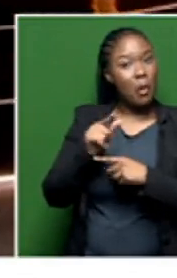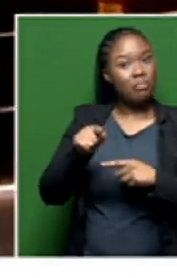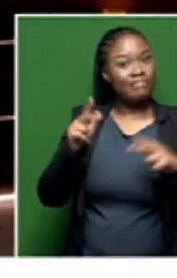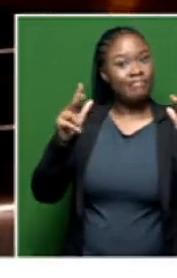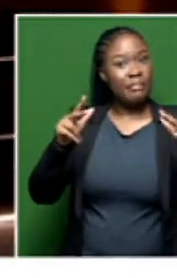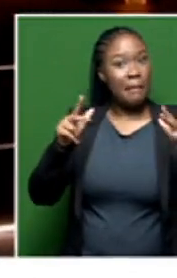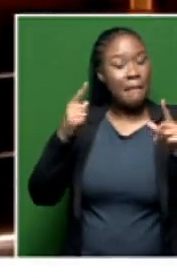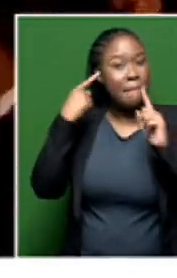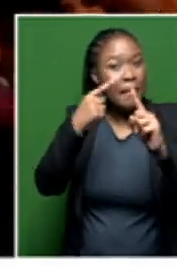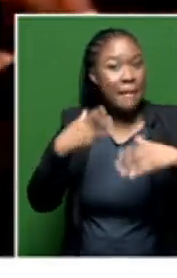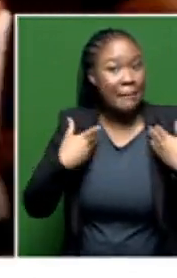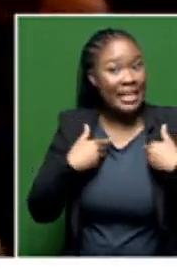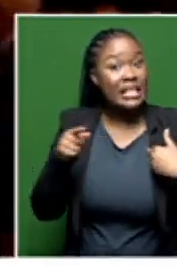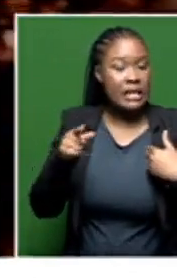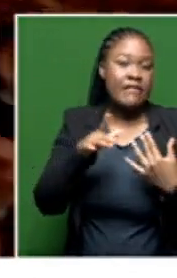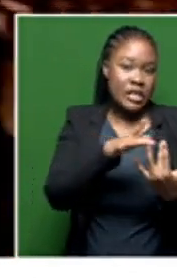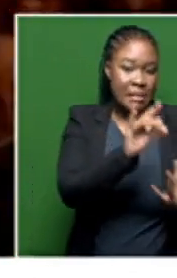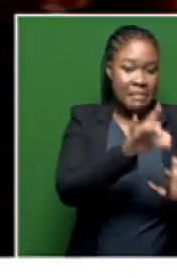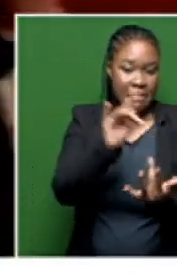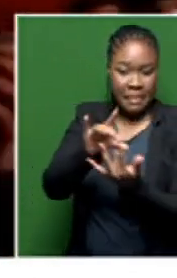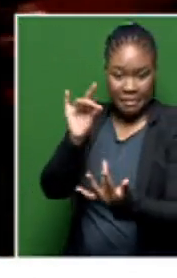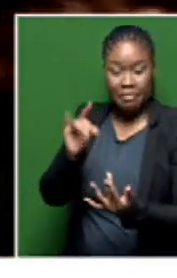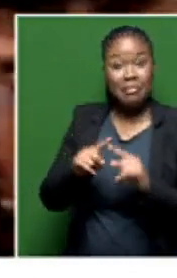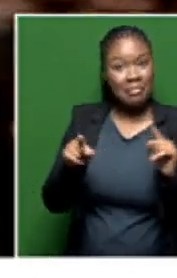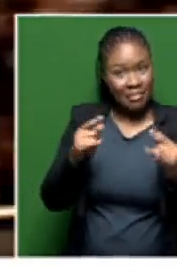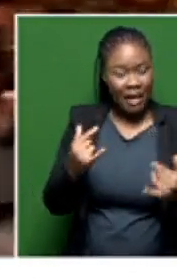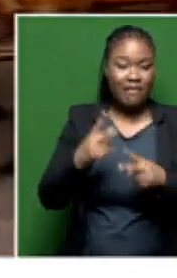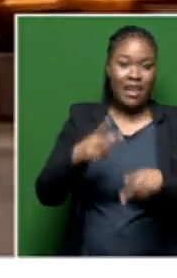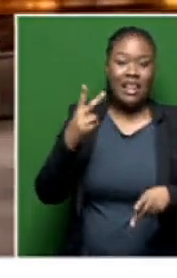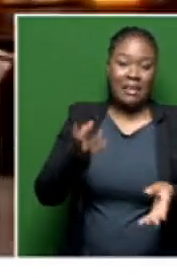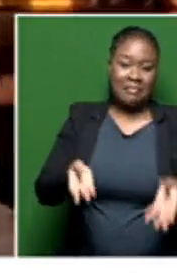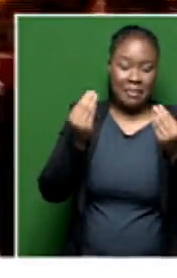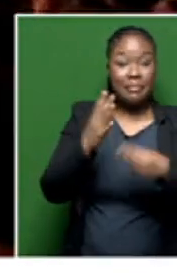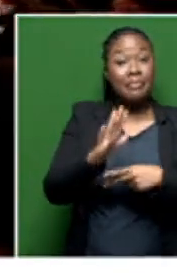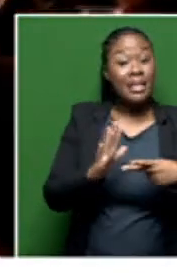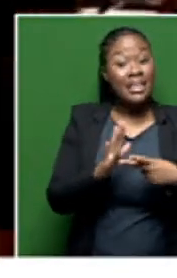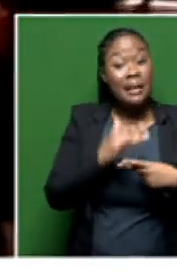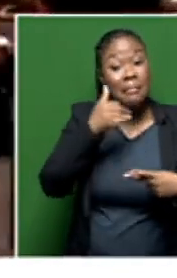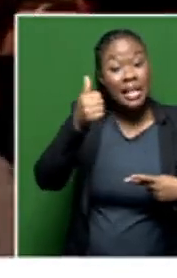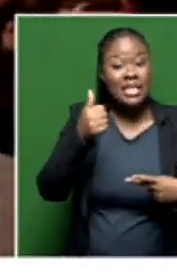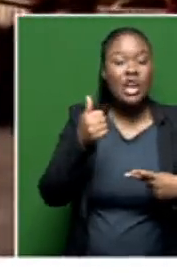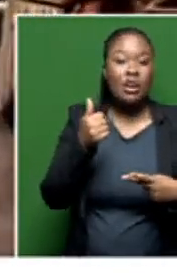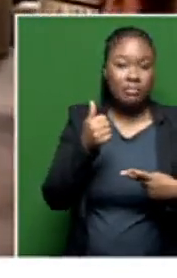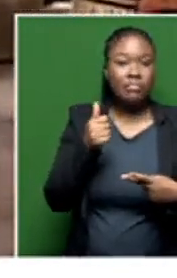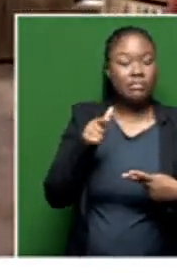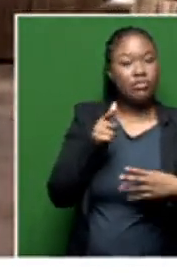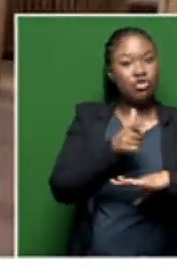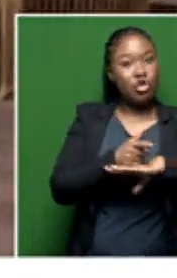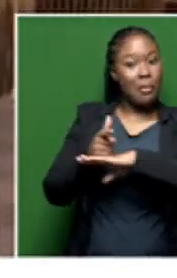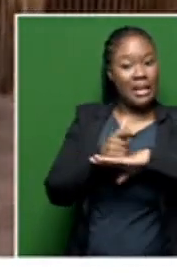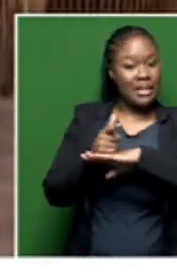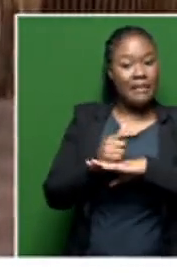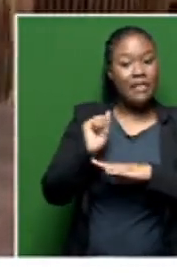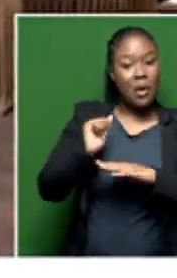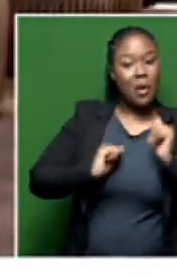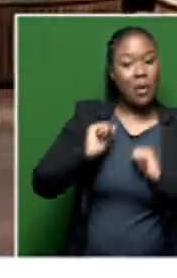Amir Questlove Thompson picked up the Oscar for Best Documentary feature for Summer